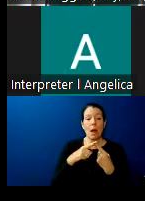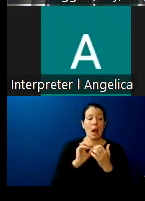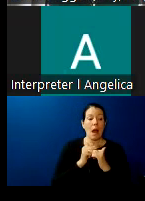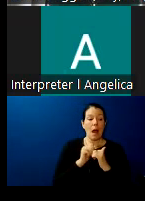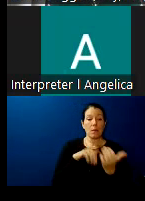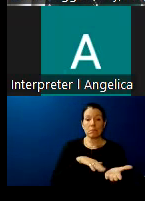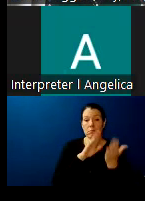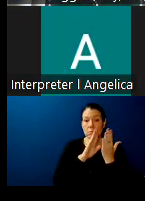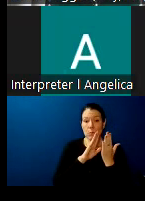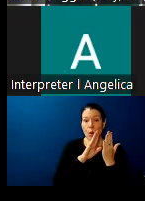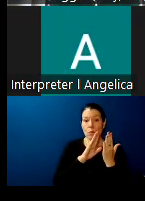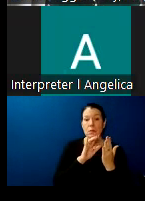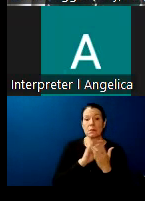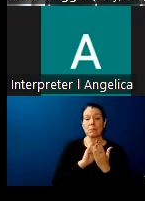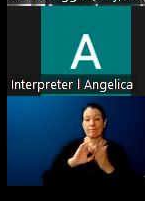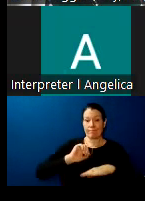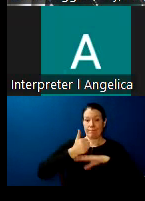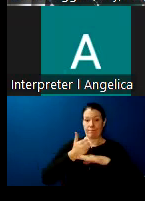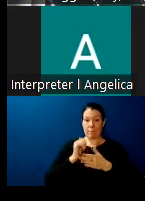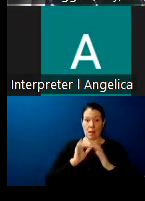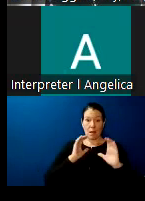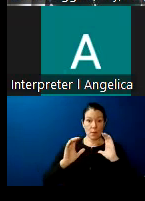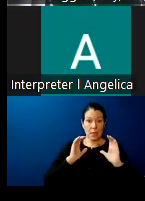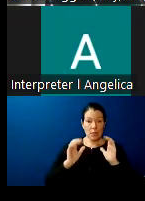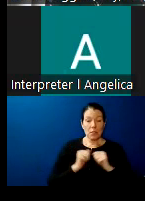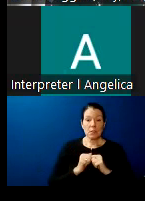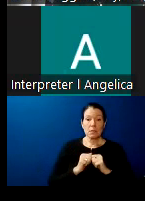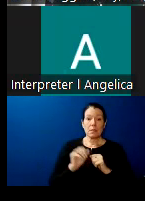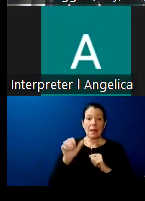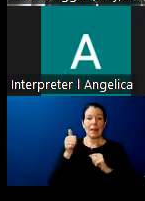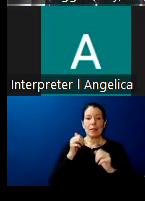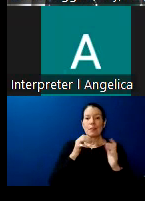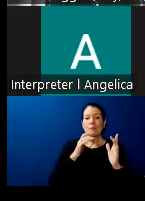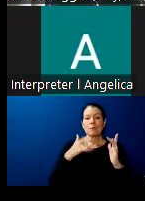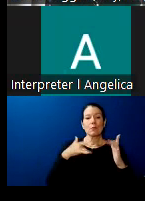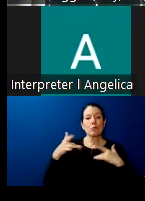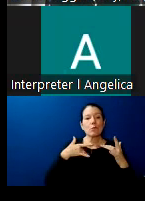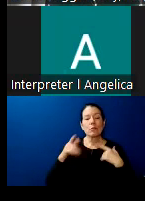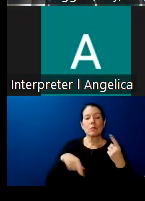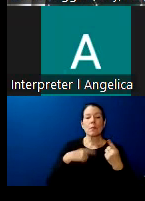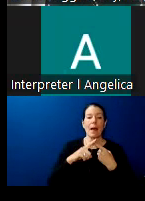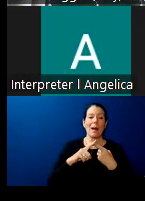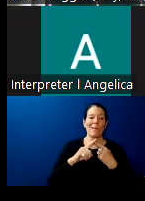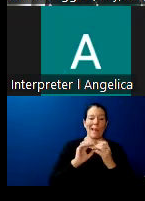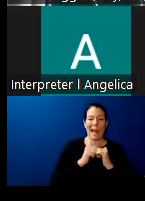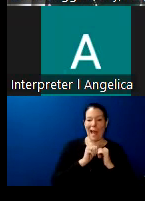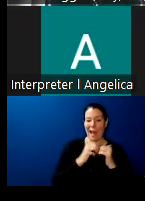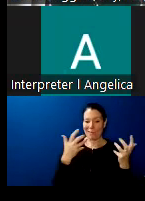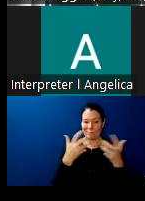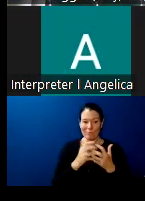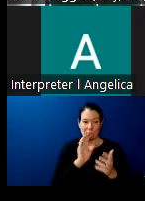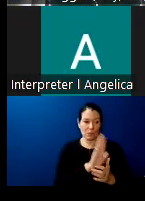that conversation. If you have any concerns about how and where this may logistically fit into your